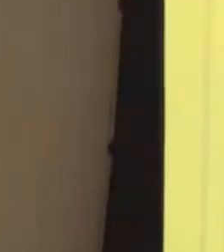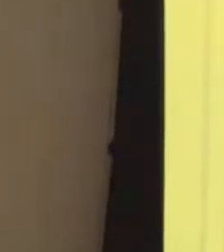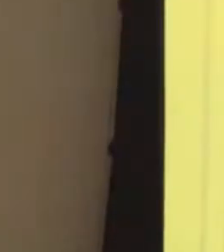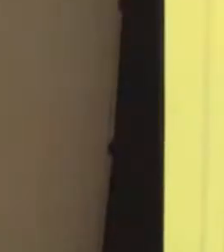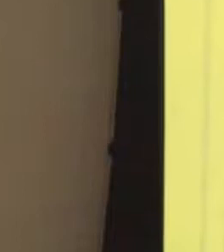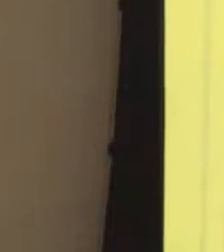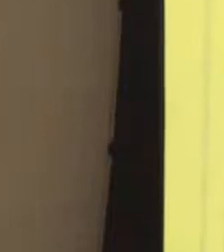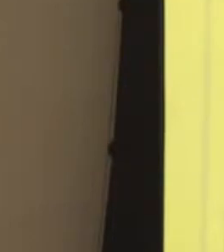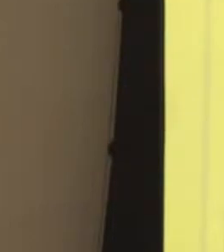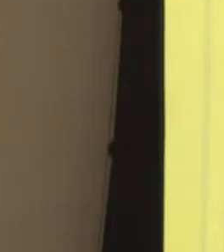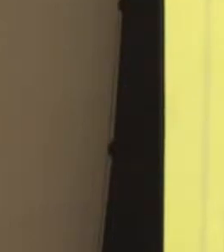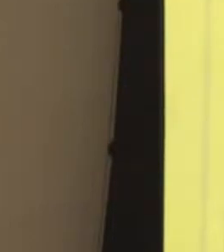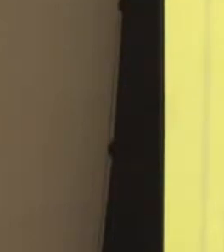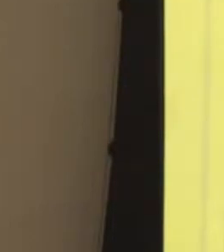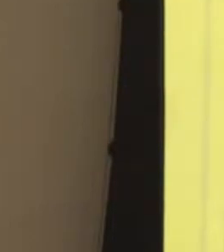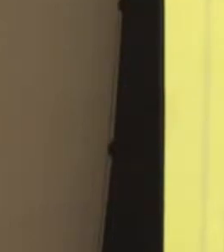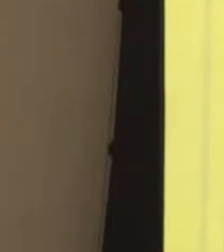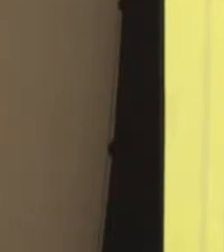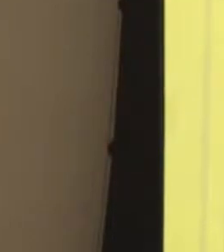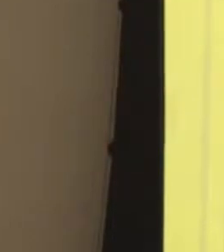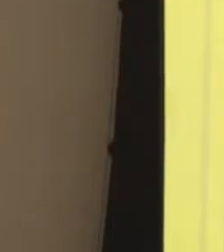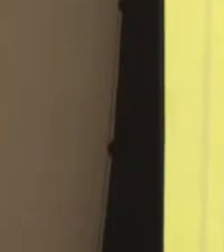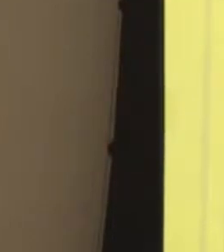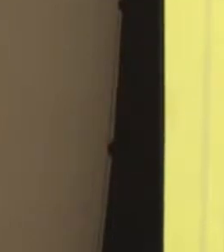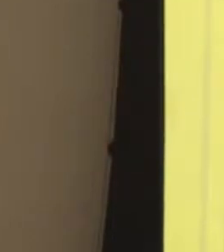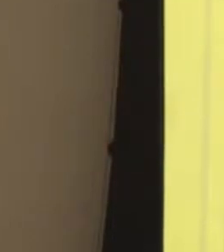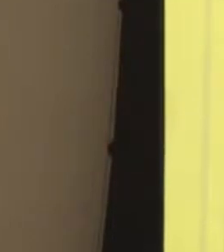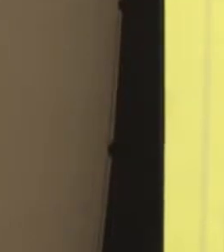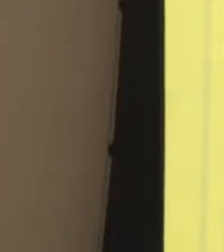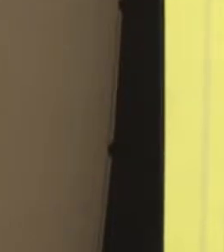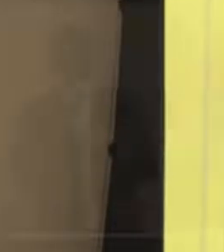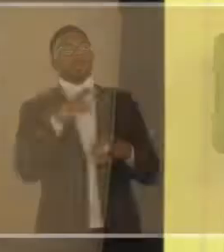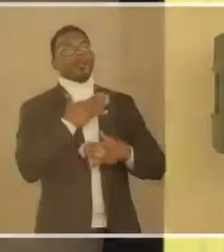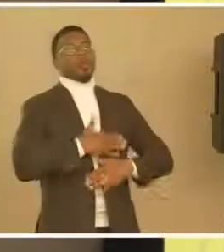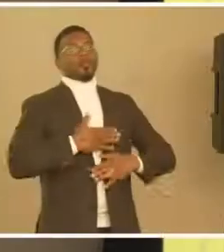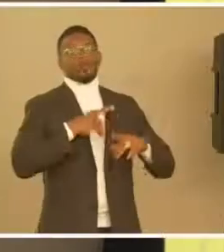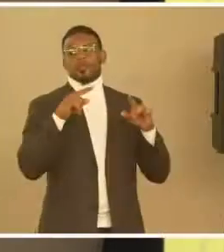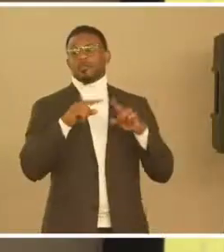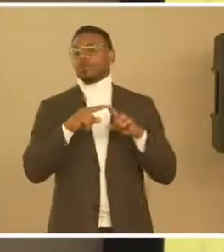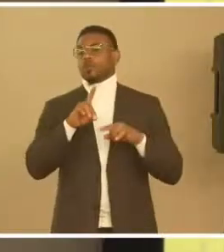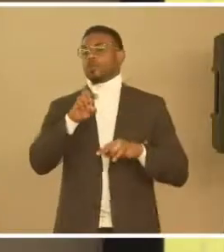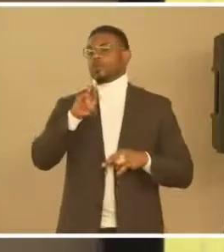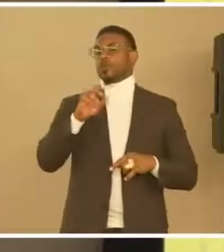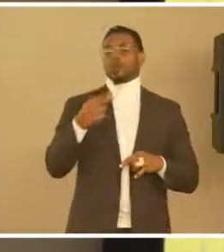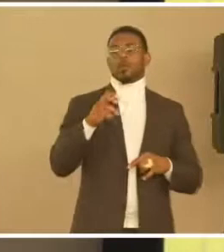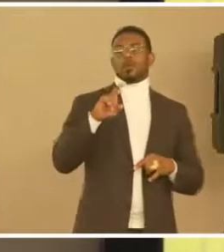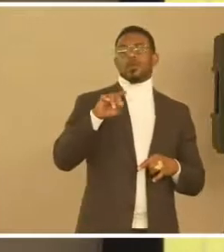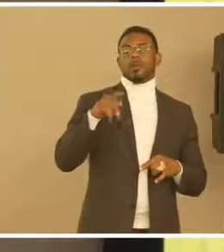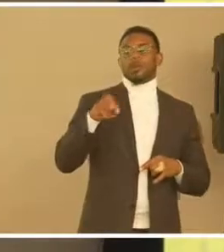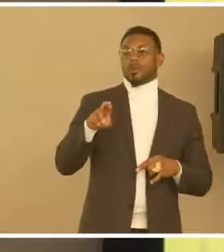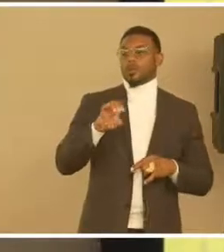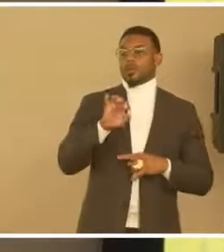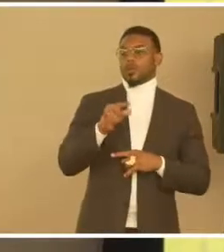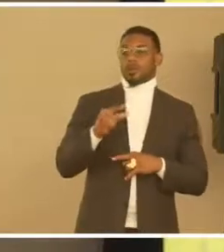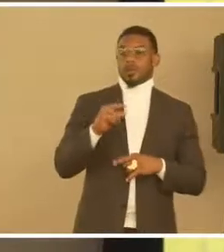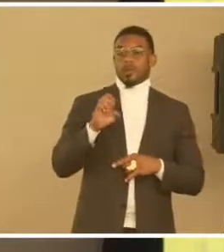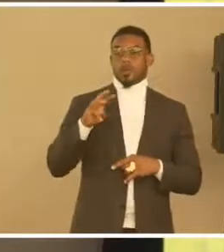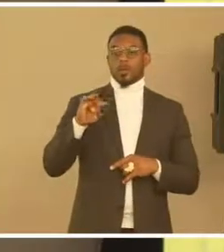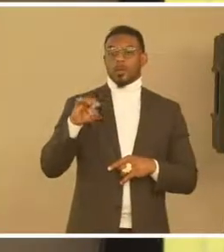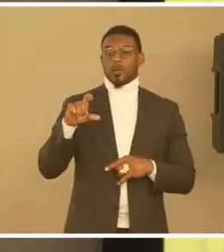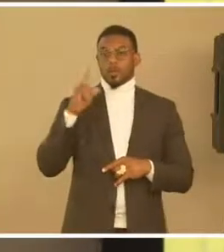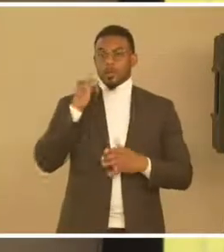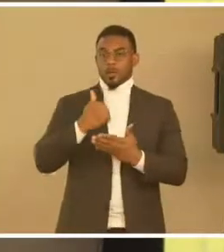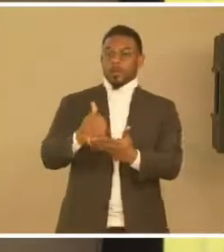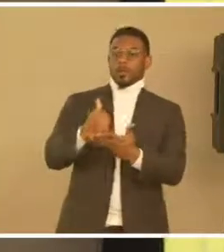and Wells Fargo. And a special thank you, deepest appreciation to Deborah Zipser and Craig Emanuel